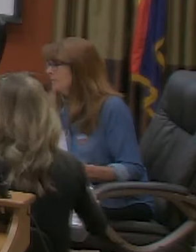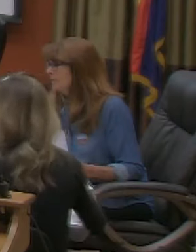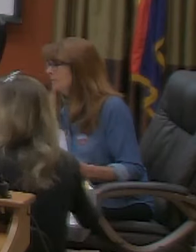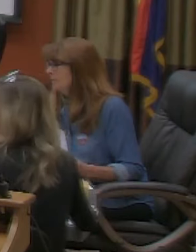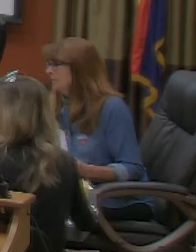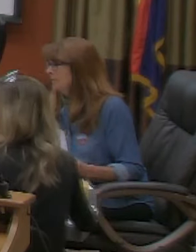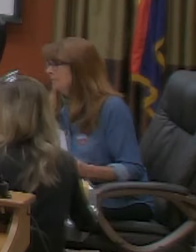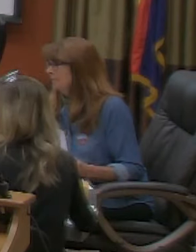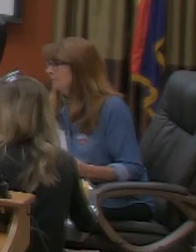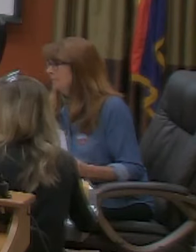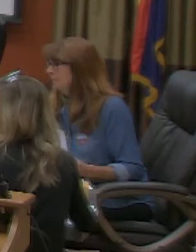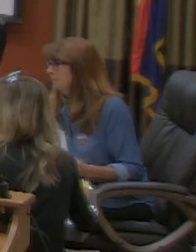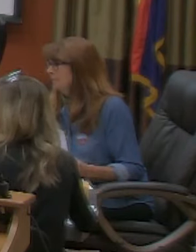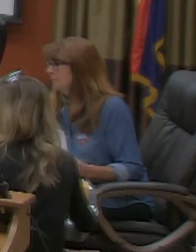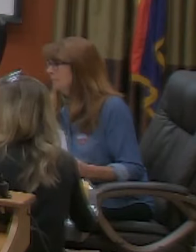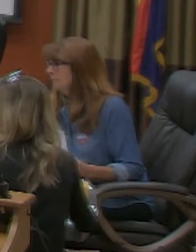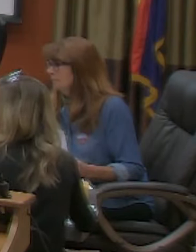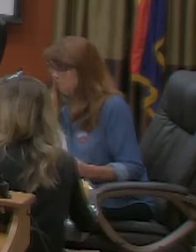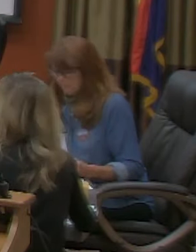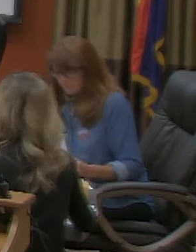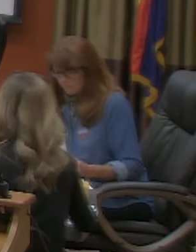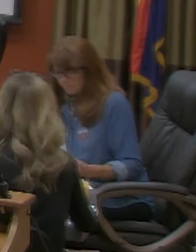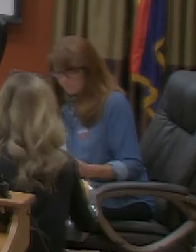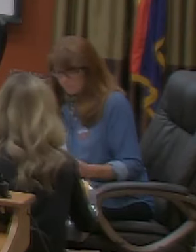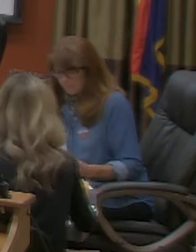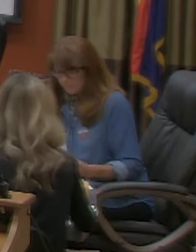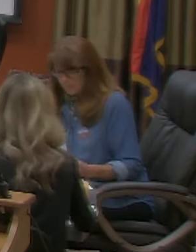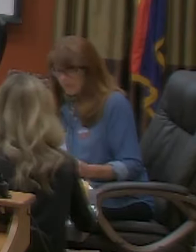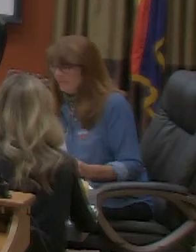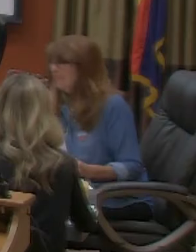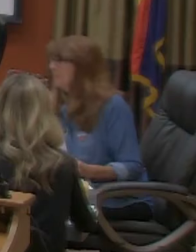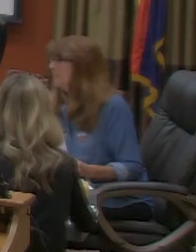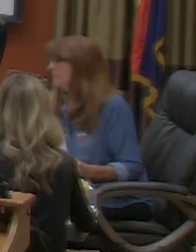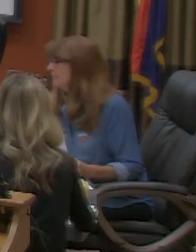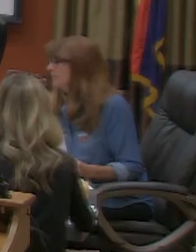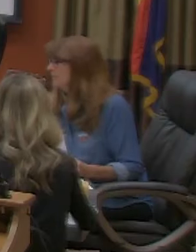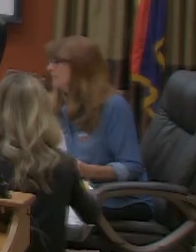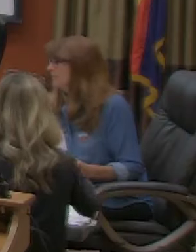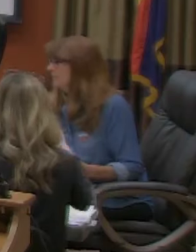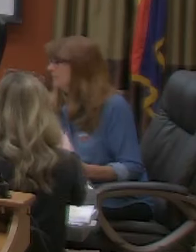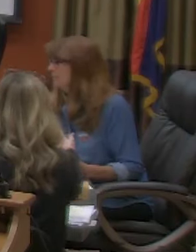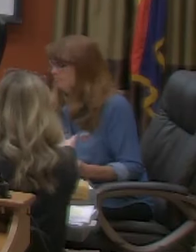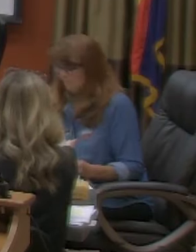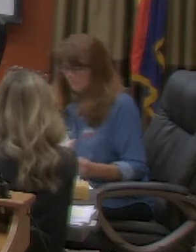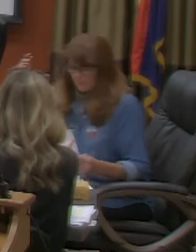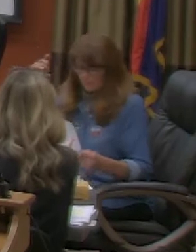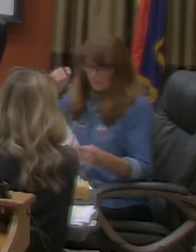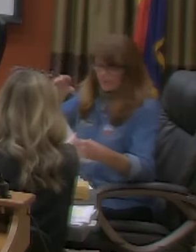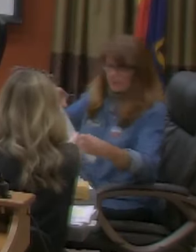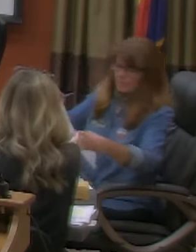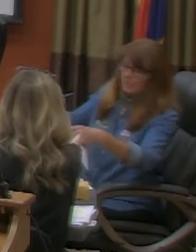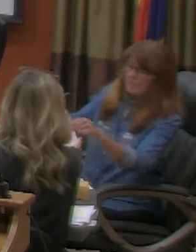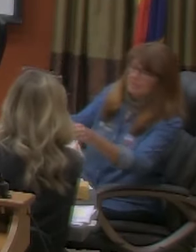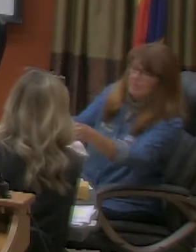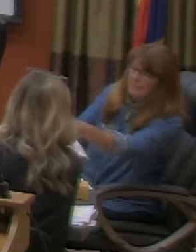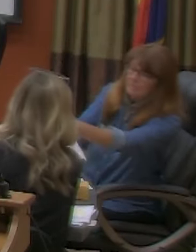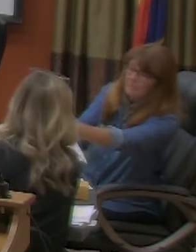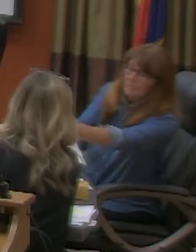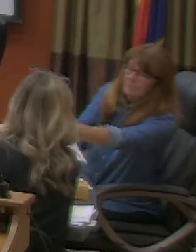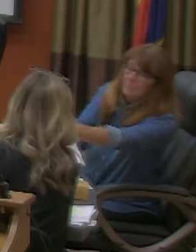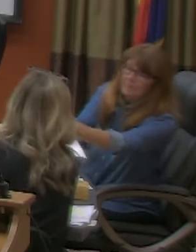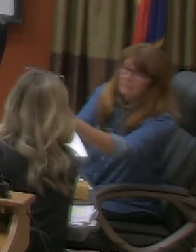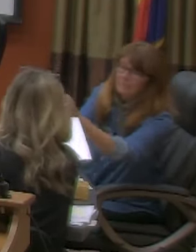city clerk? Is it intended to be a public comment? Yes, it is. It should be read by the clerk. Just this